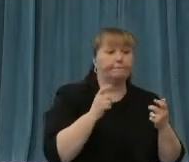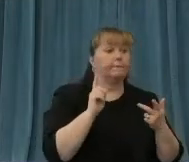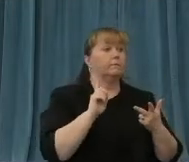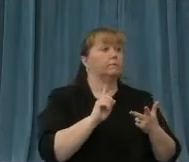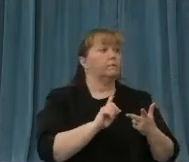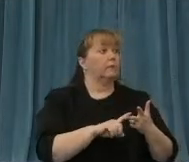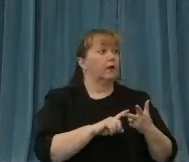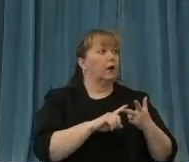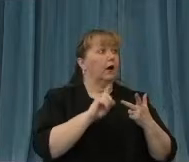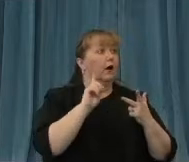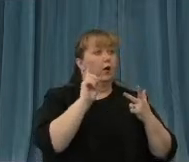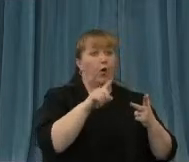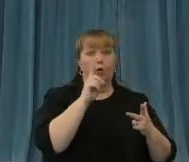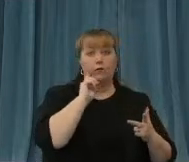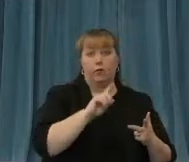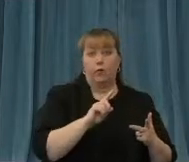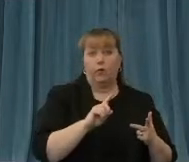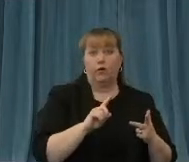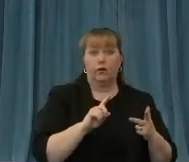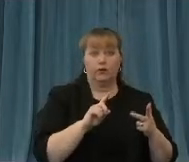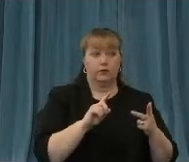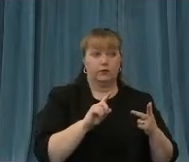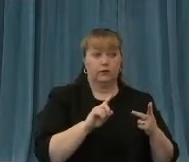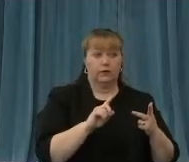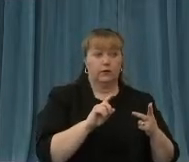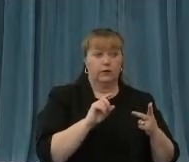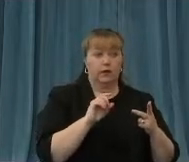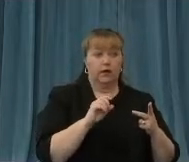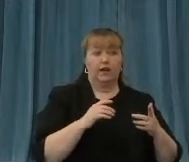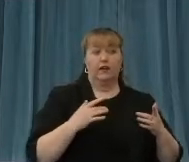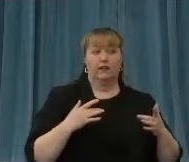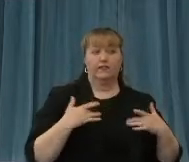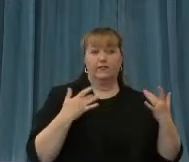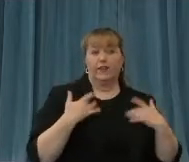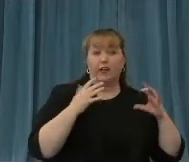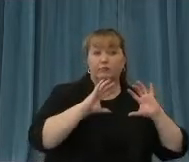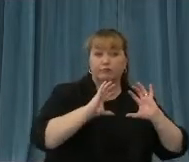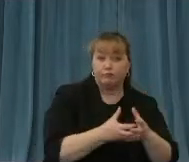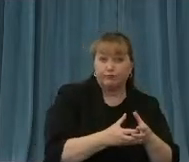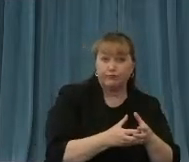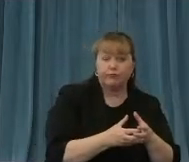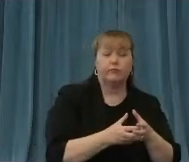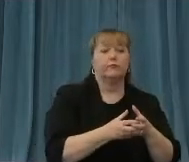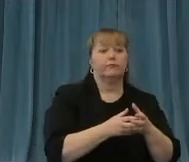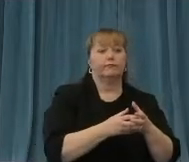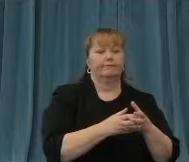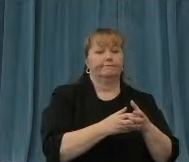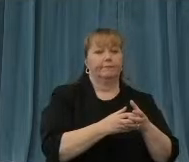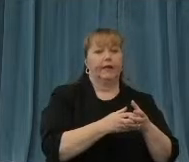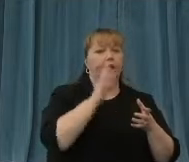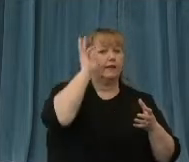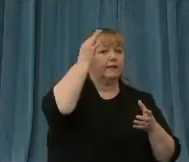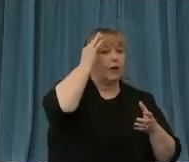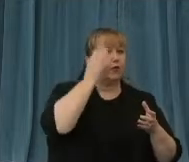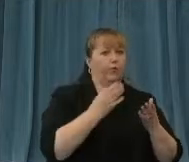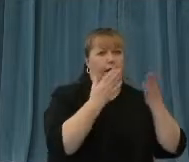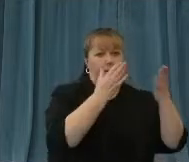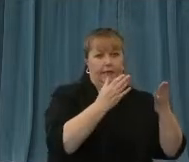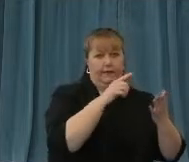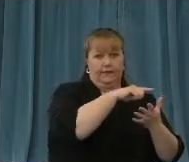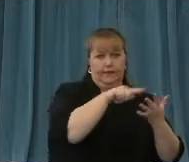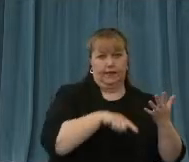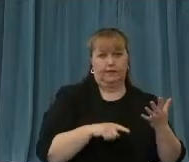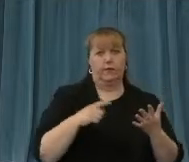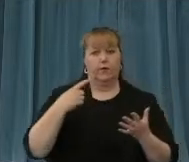Excuse me. All of these places are under review by the Nevada Medical Advisory Team. Once they have made a recommendation on how to